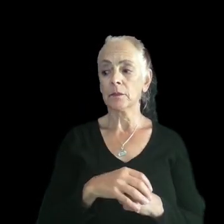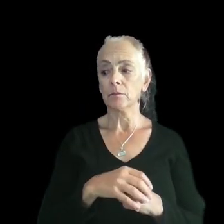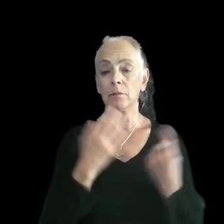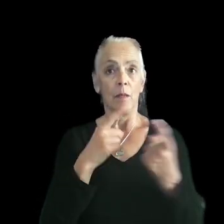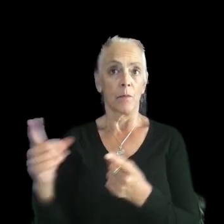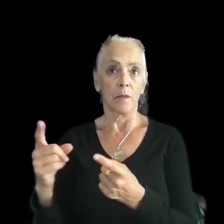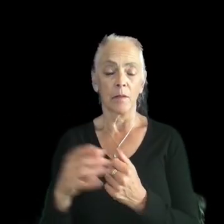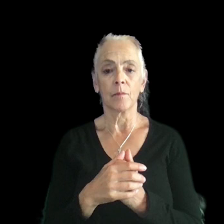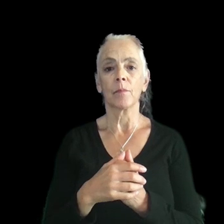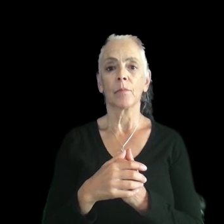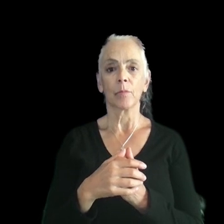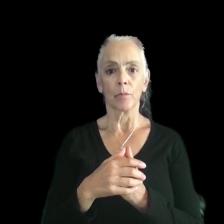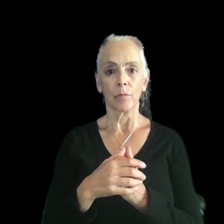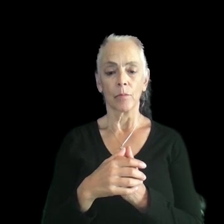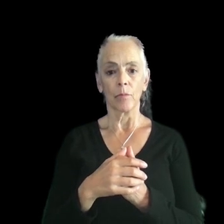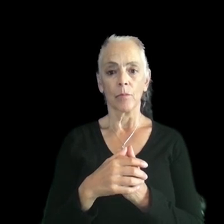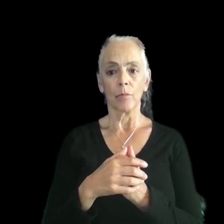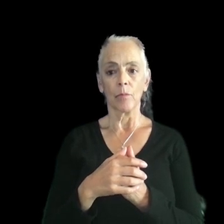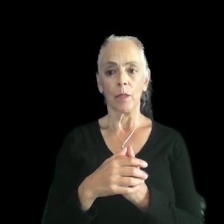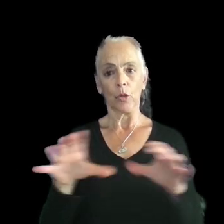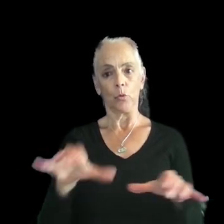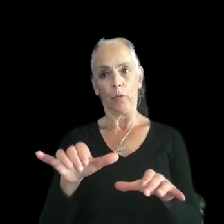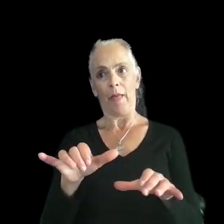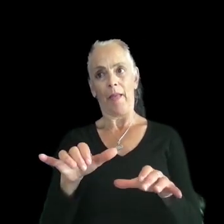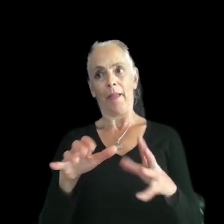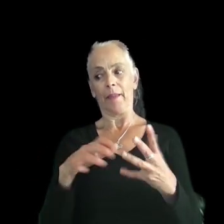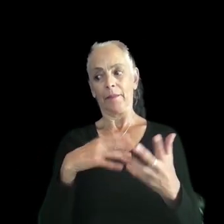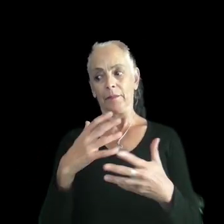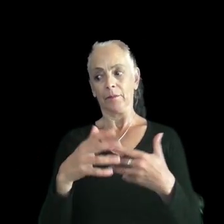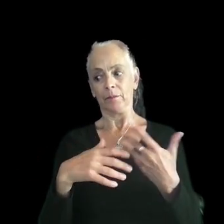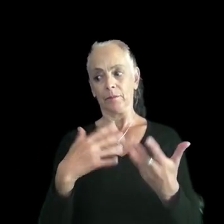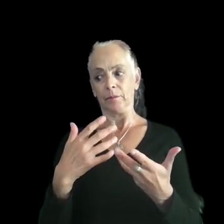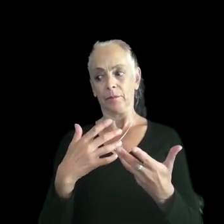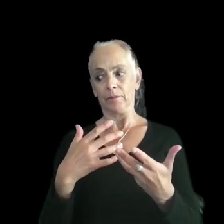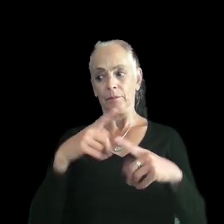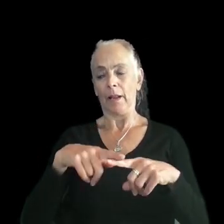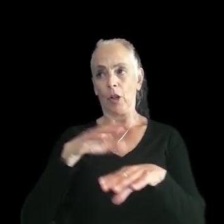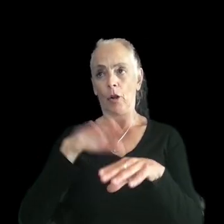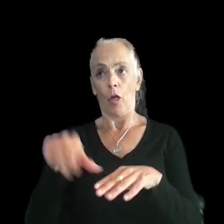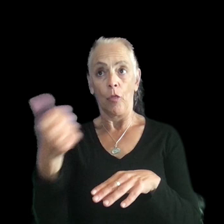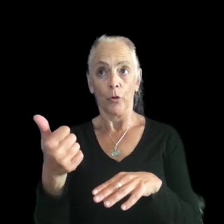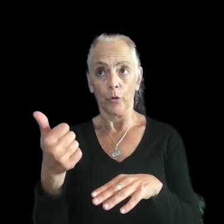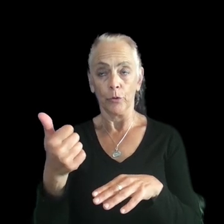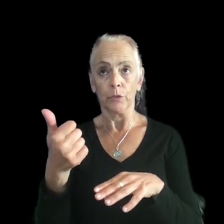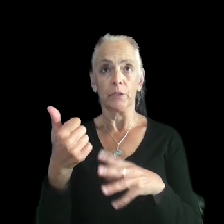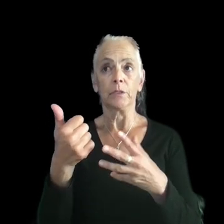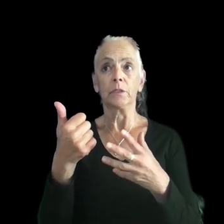happening and and do it in a considerable time to face off other small channels launch